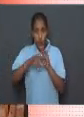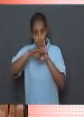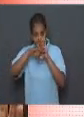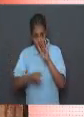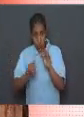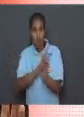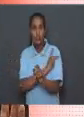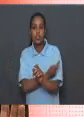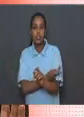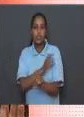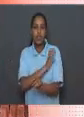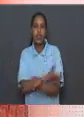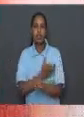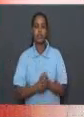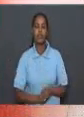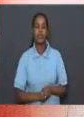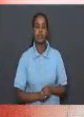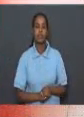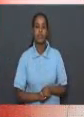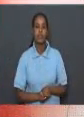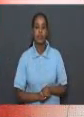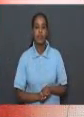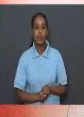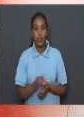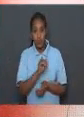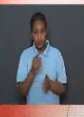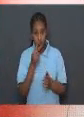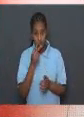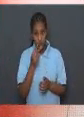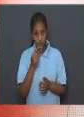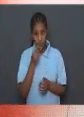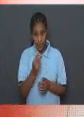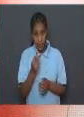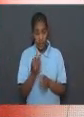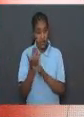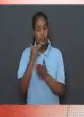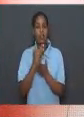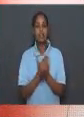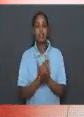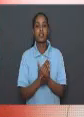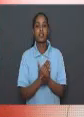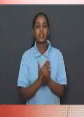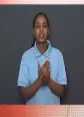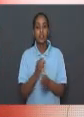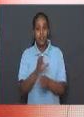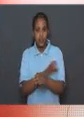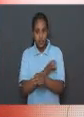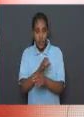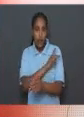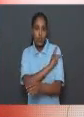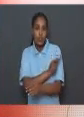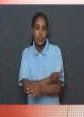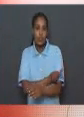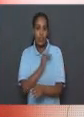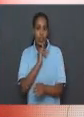low potential energy. As we said in our last lesson, cell